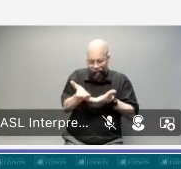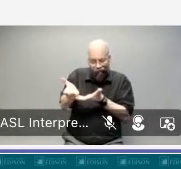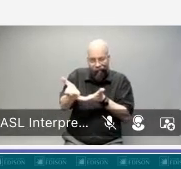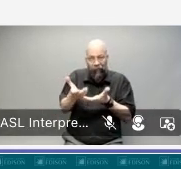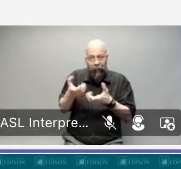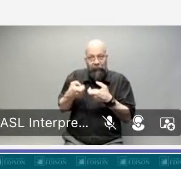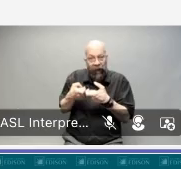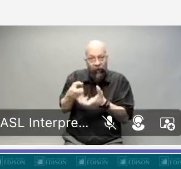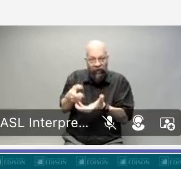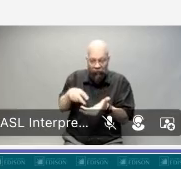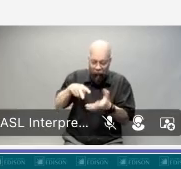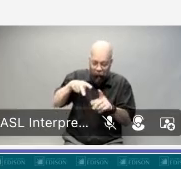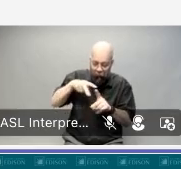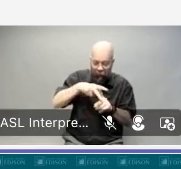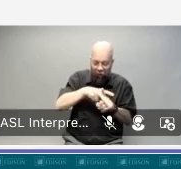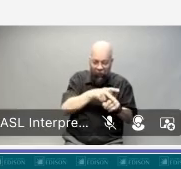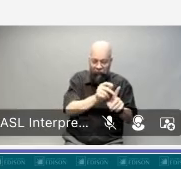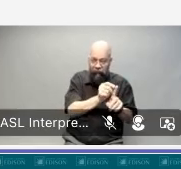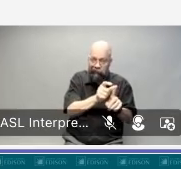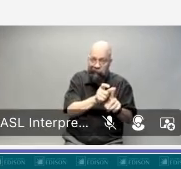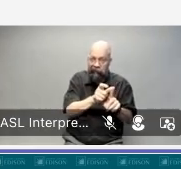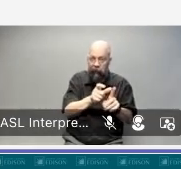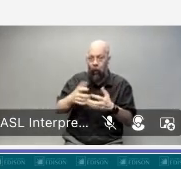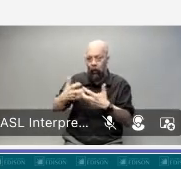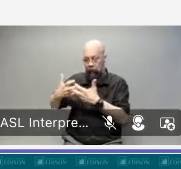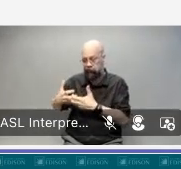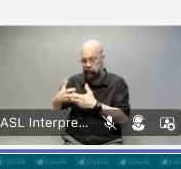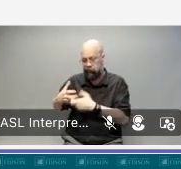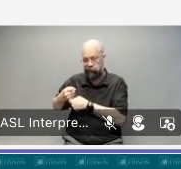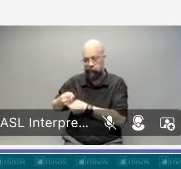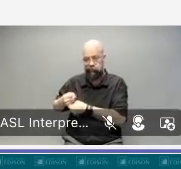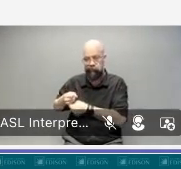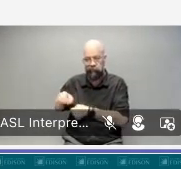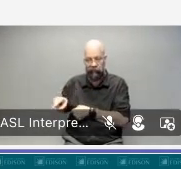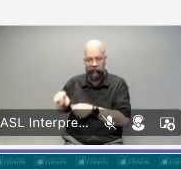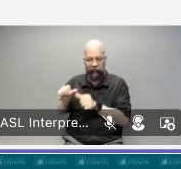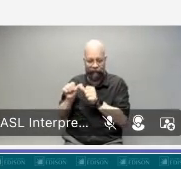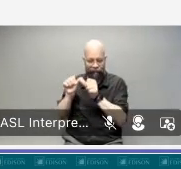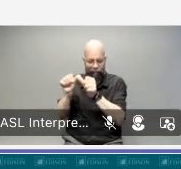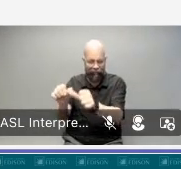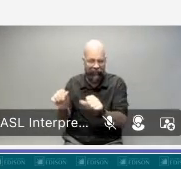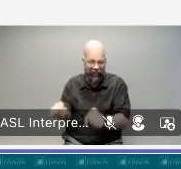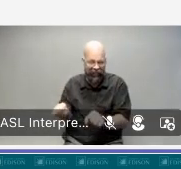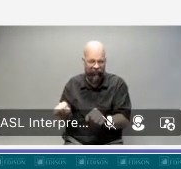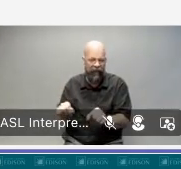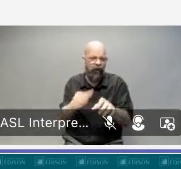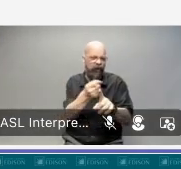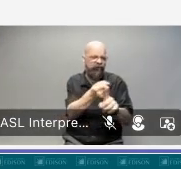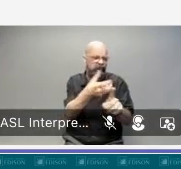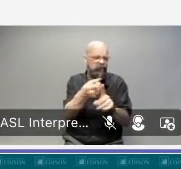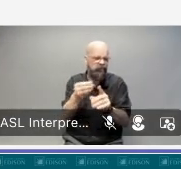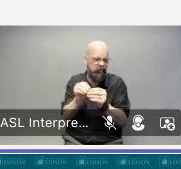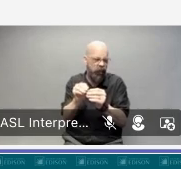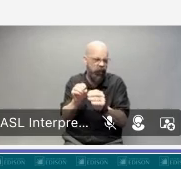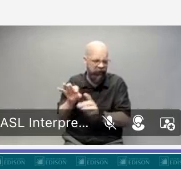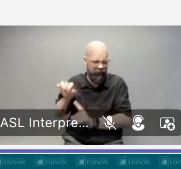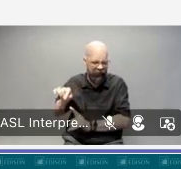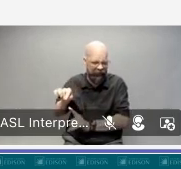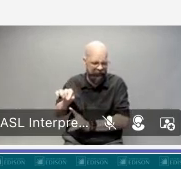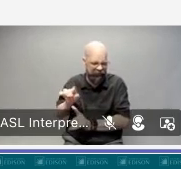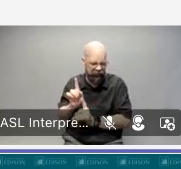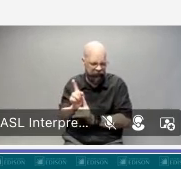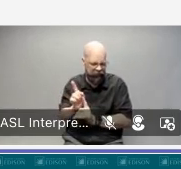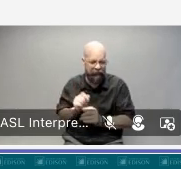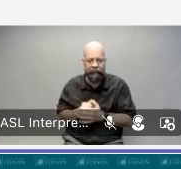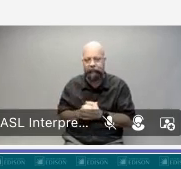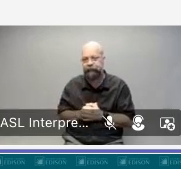leverage SCE rebates and preparedness resources to stay resilient. And I'll cover some of those in a few minutes. And if